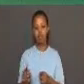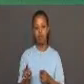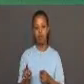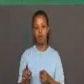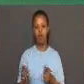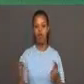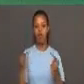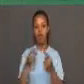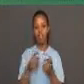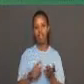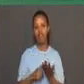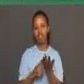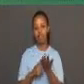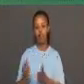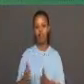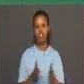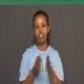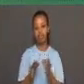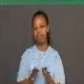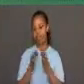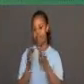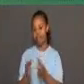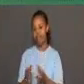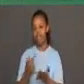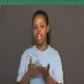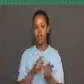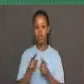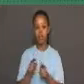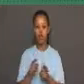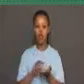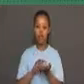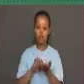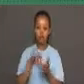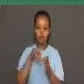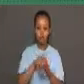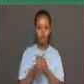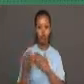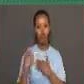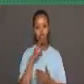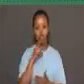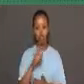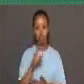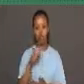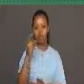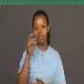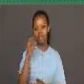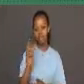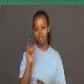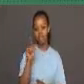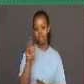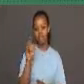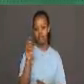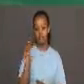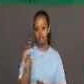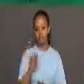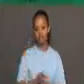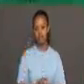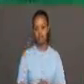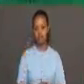the transport system that carries minerals, the xylem.